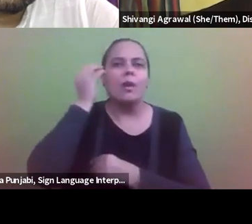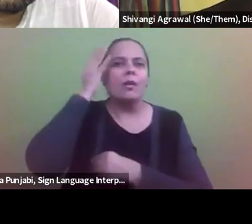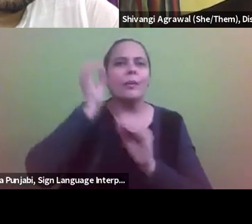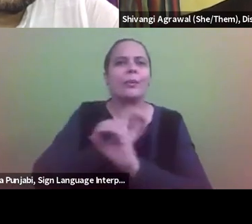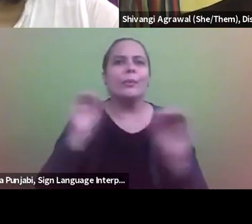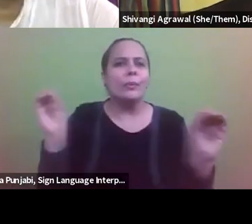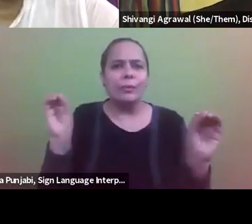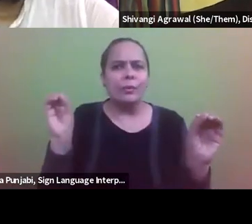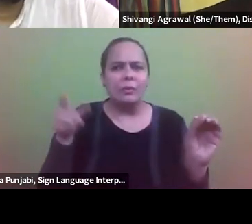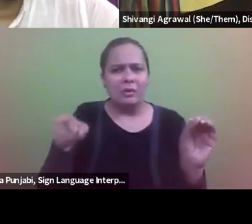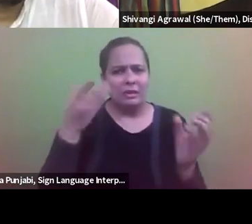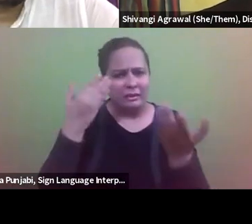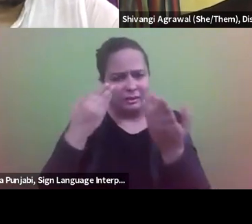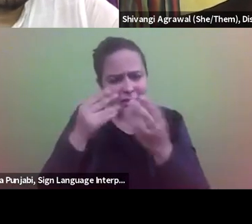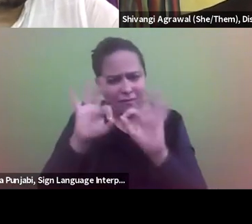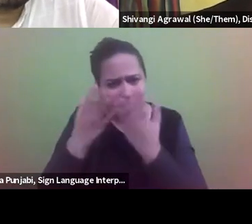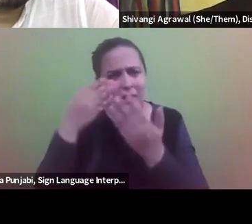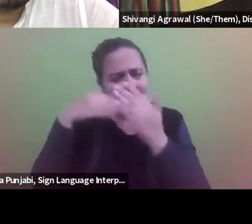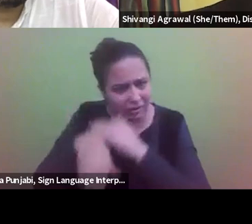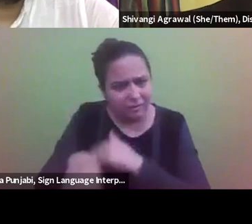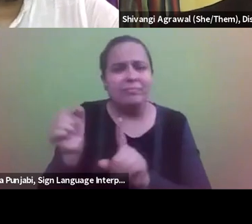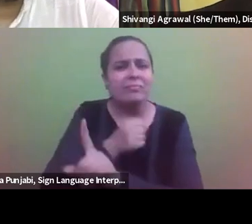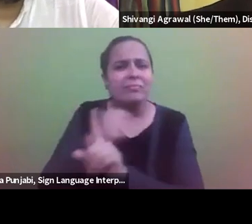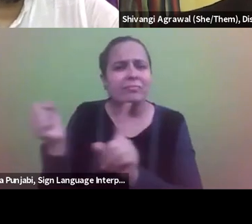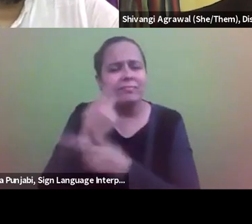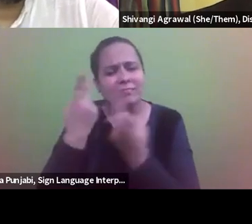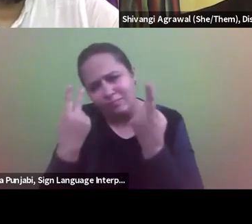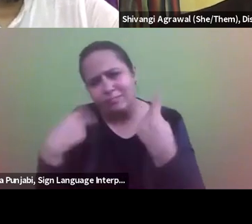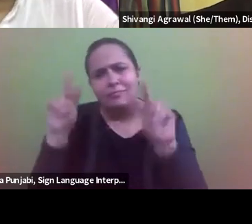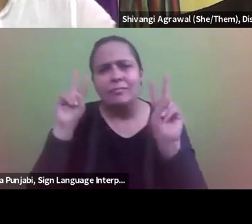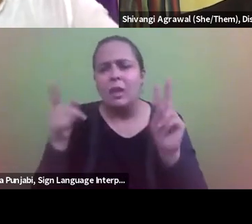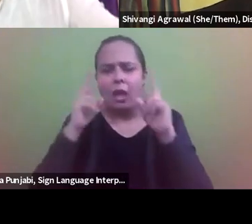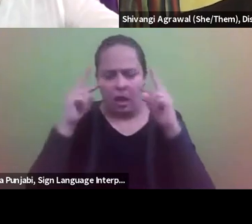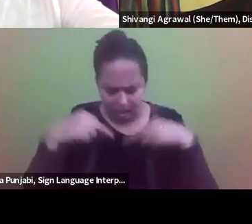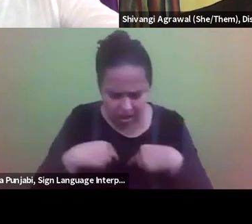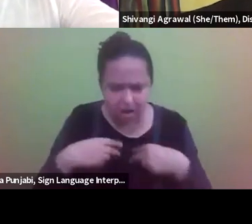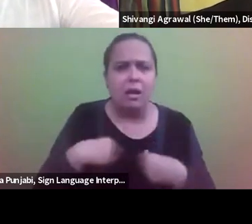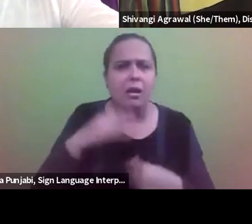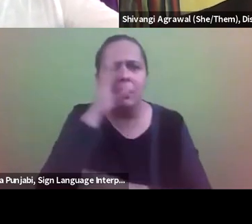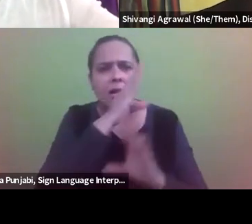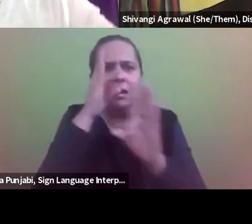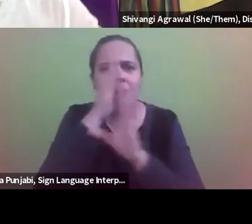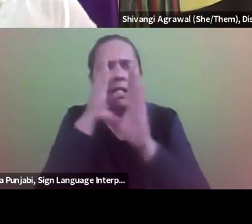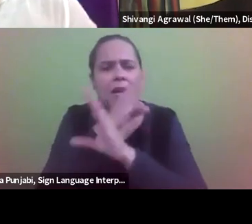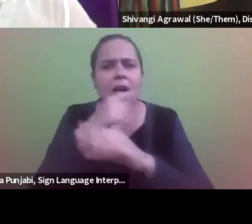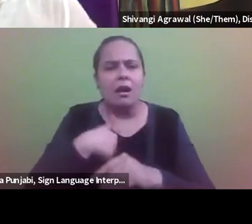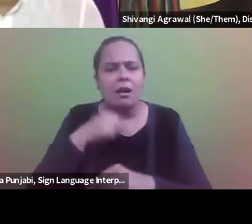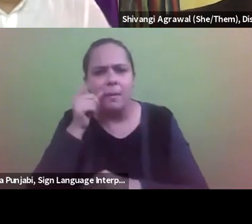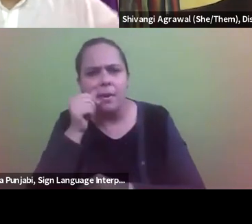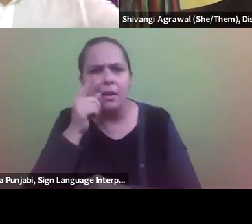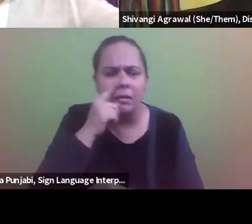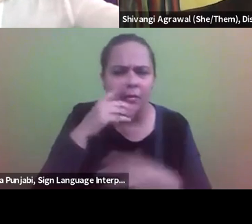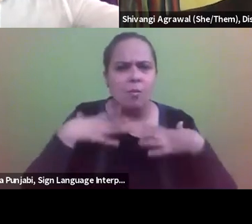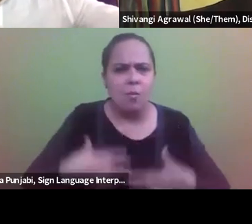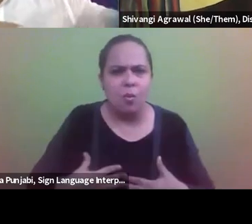abusers. You know, people, especially when, because they don't understand our our gender decisions, our body